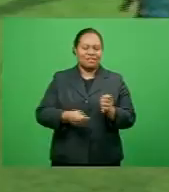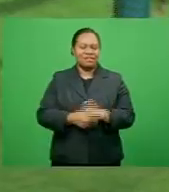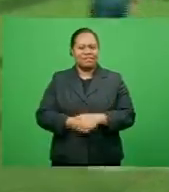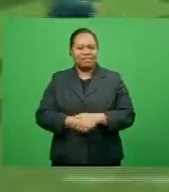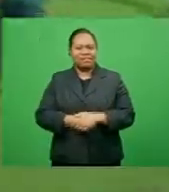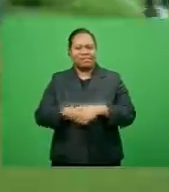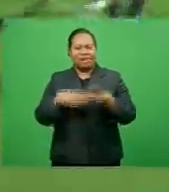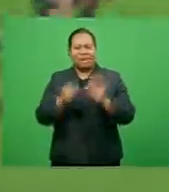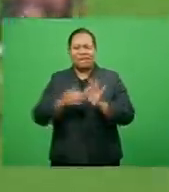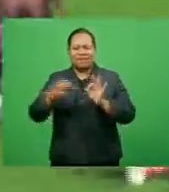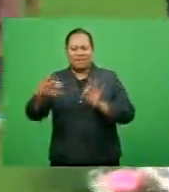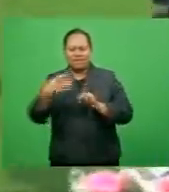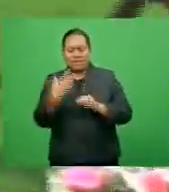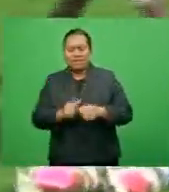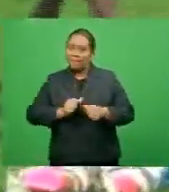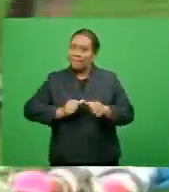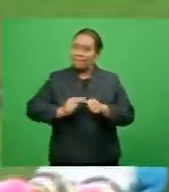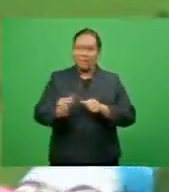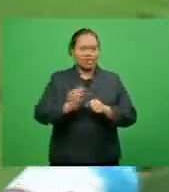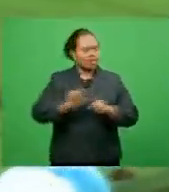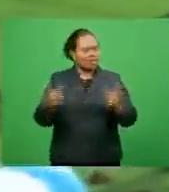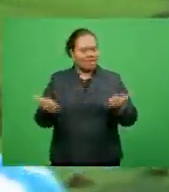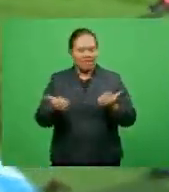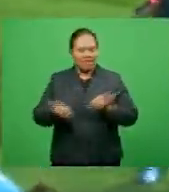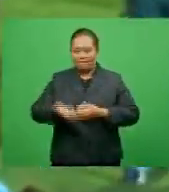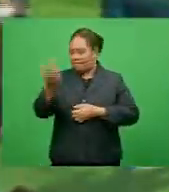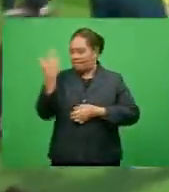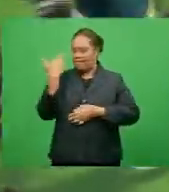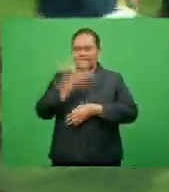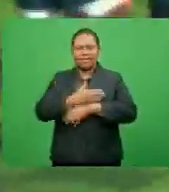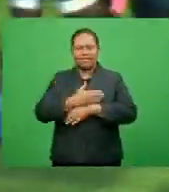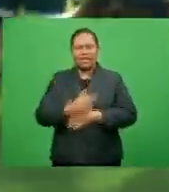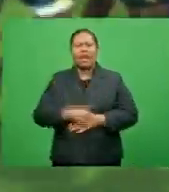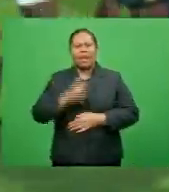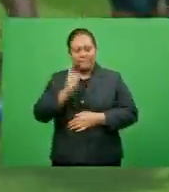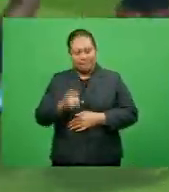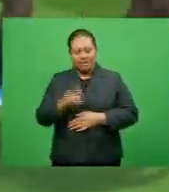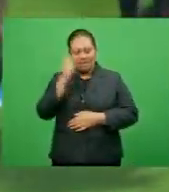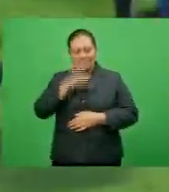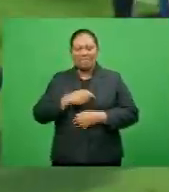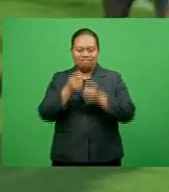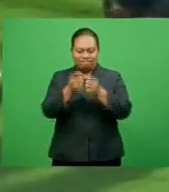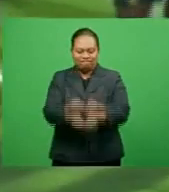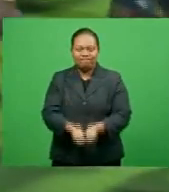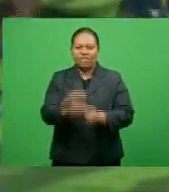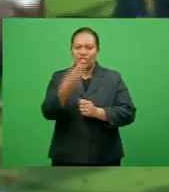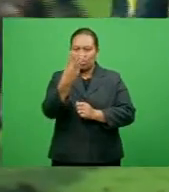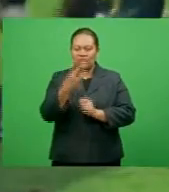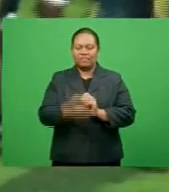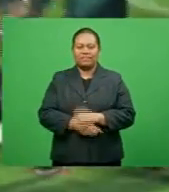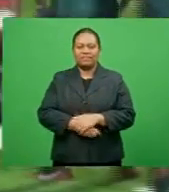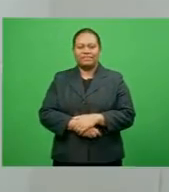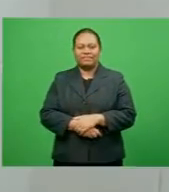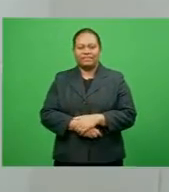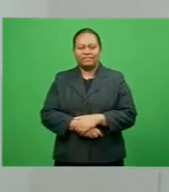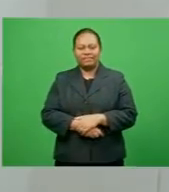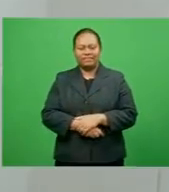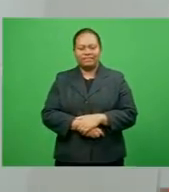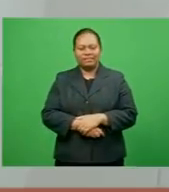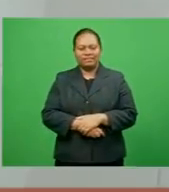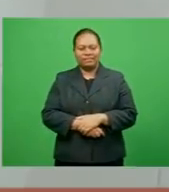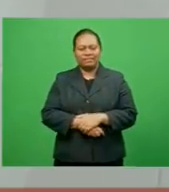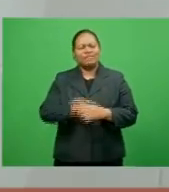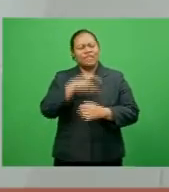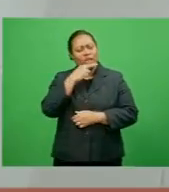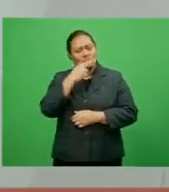Mbaike Tong says their best was not enough last night, but they managed to score 3 tries against the Skipper Cup champions. I've told the